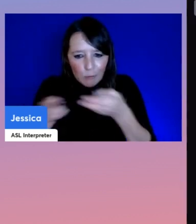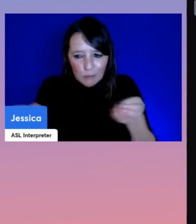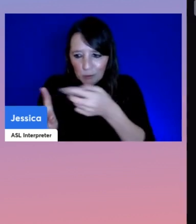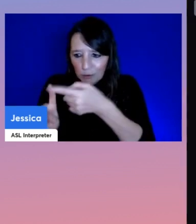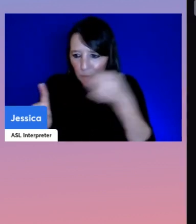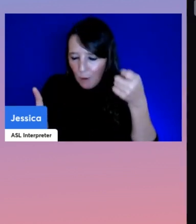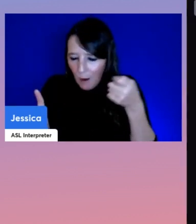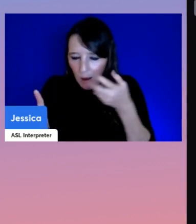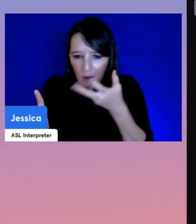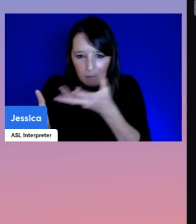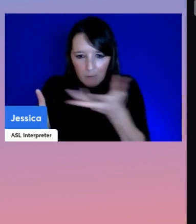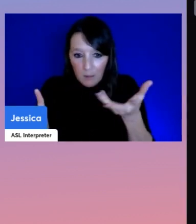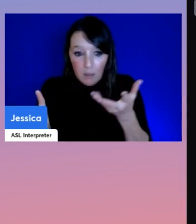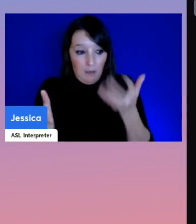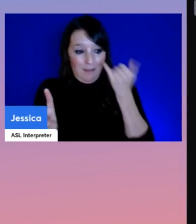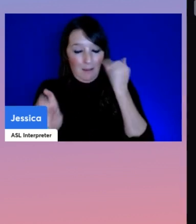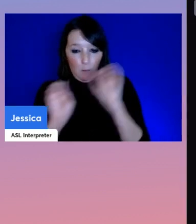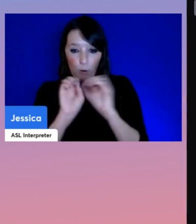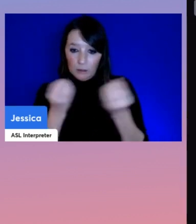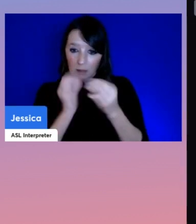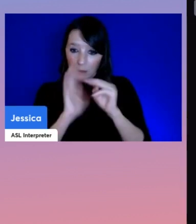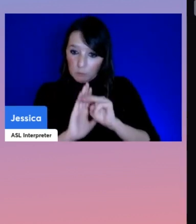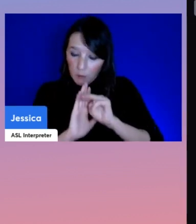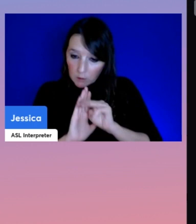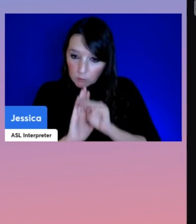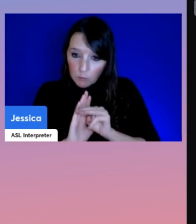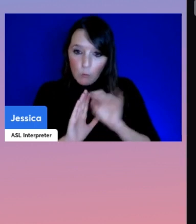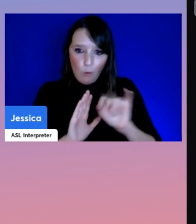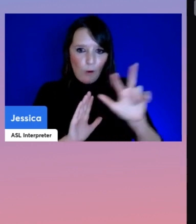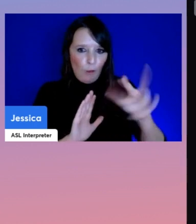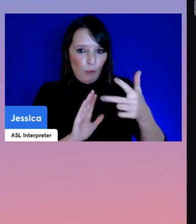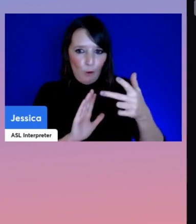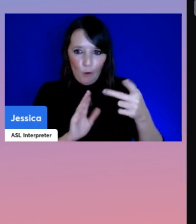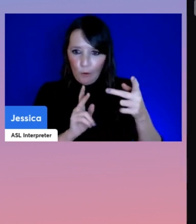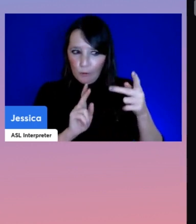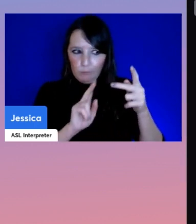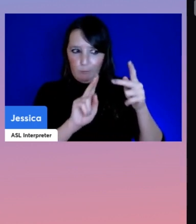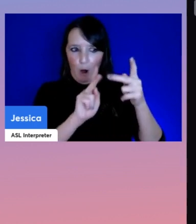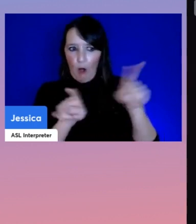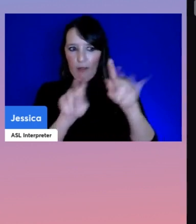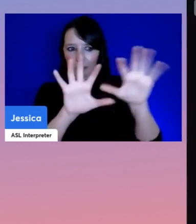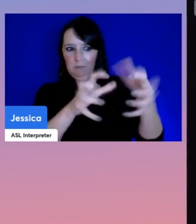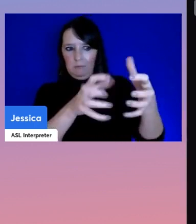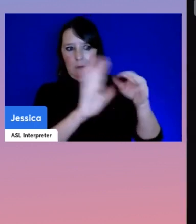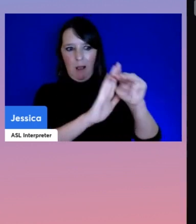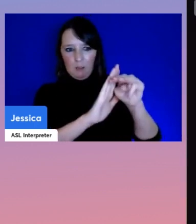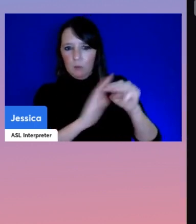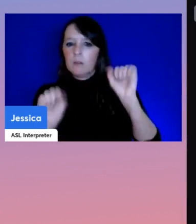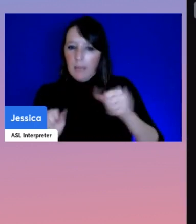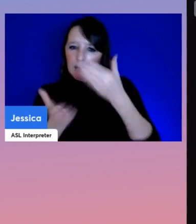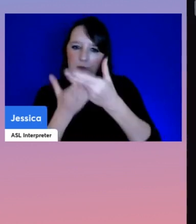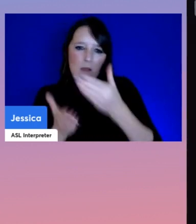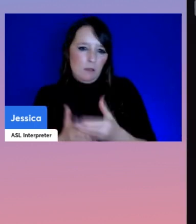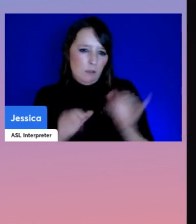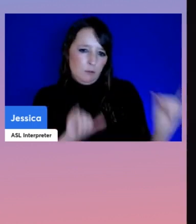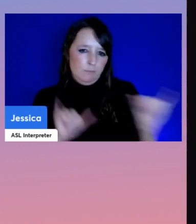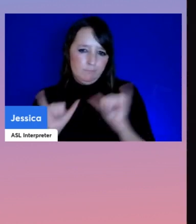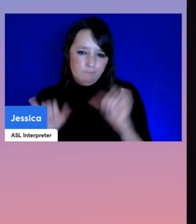your organization modules or any other third-party module, you get the same validation going on.